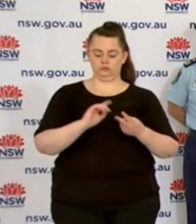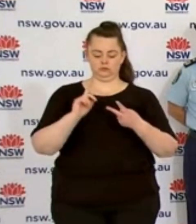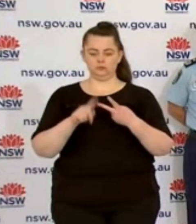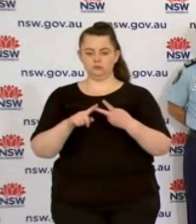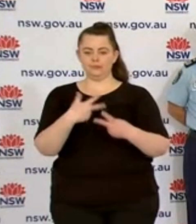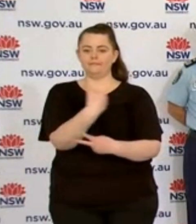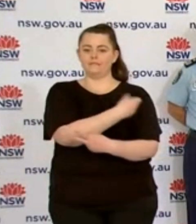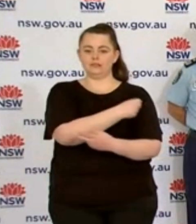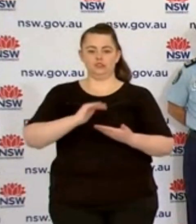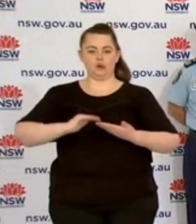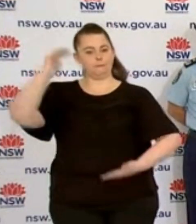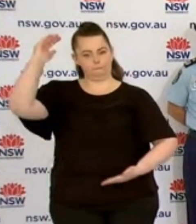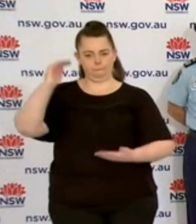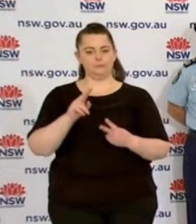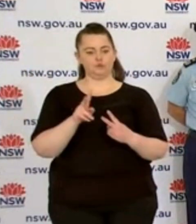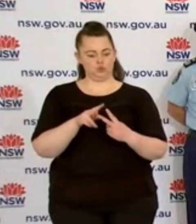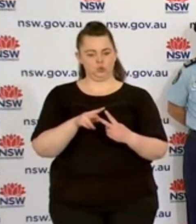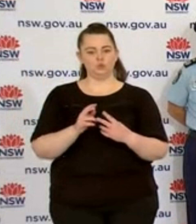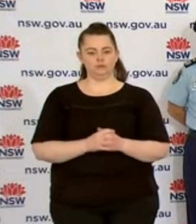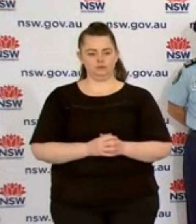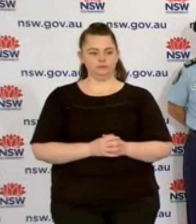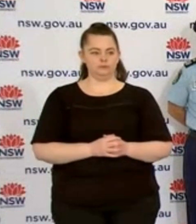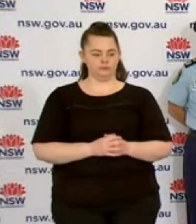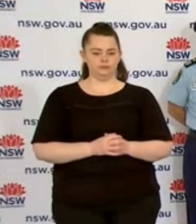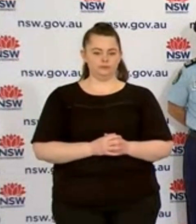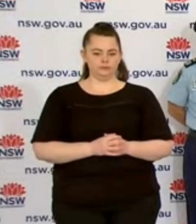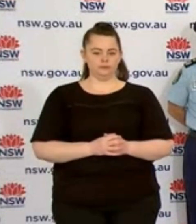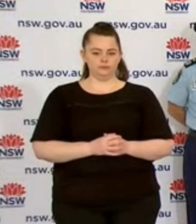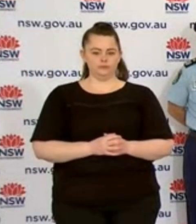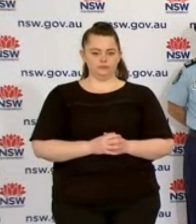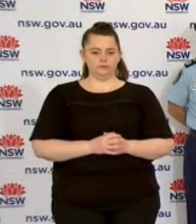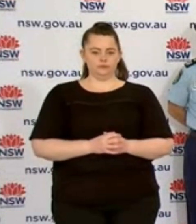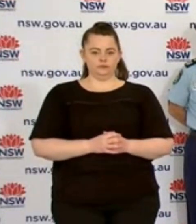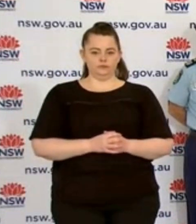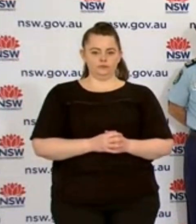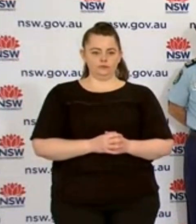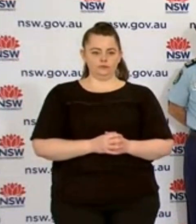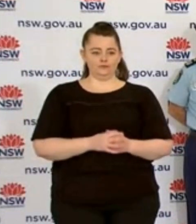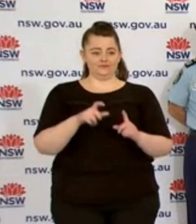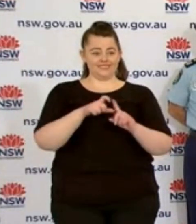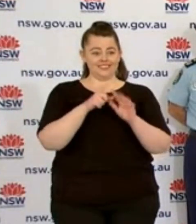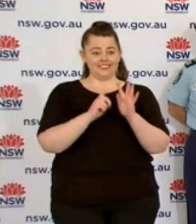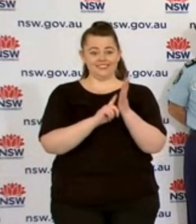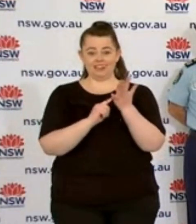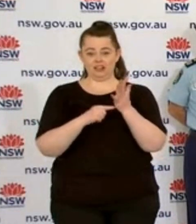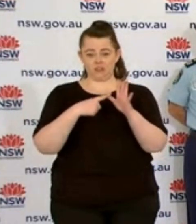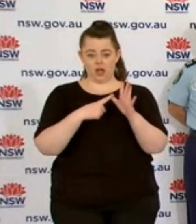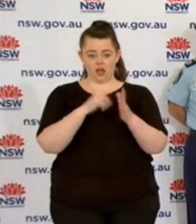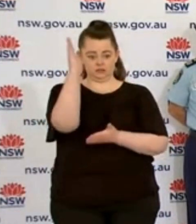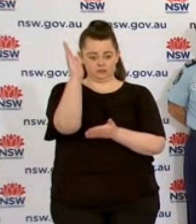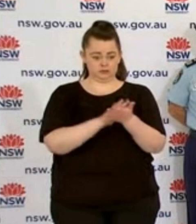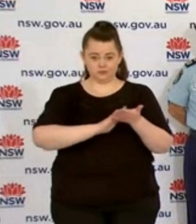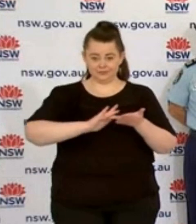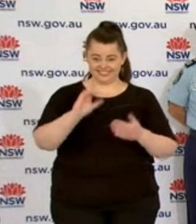to live freely into the future. But I think all of us accept that completely eliminating Delta is something that is